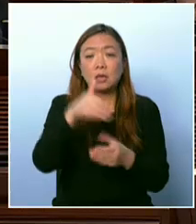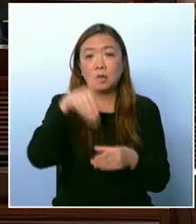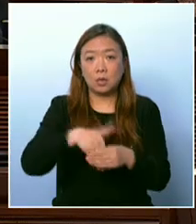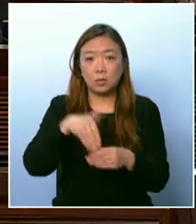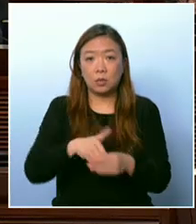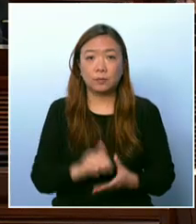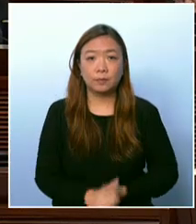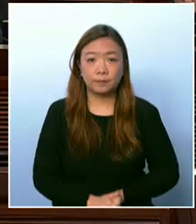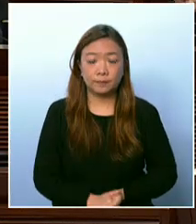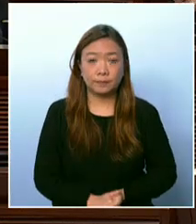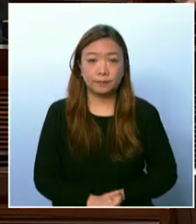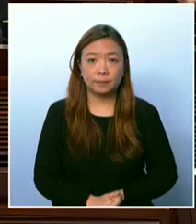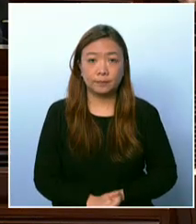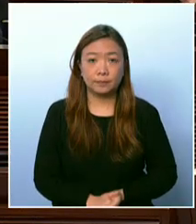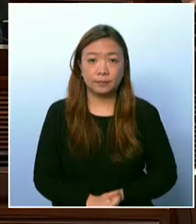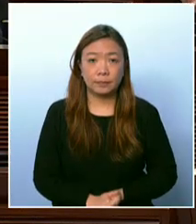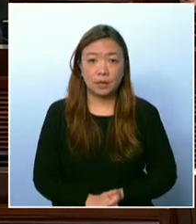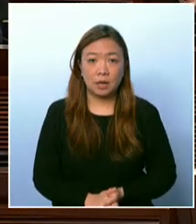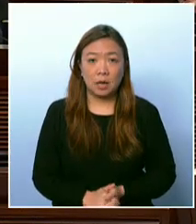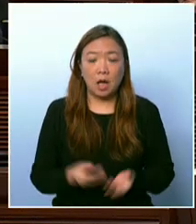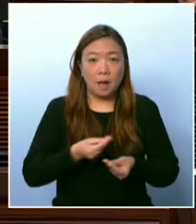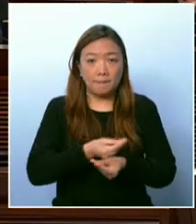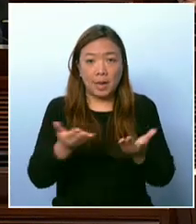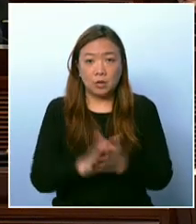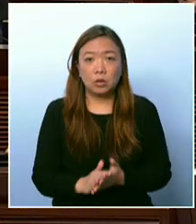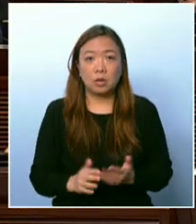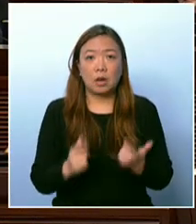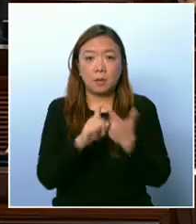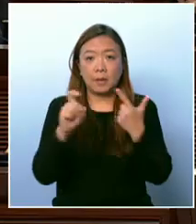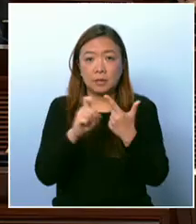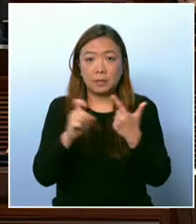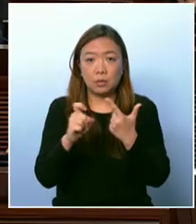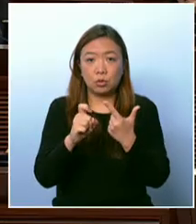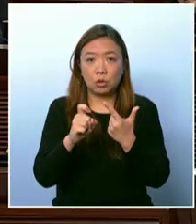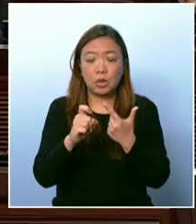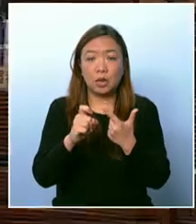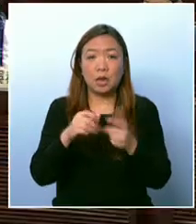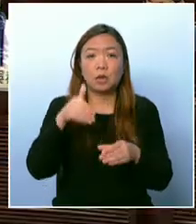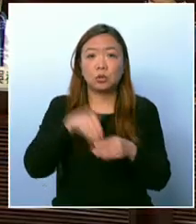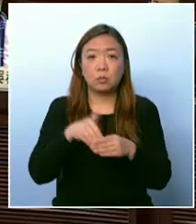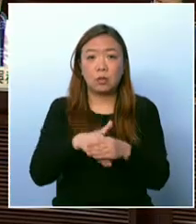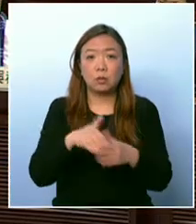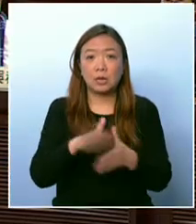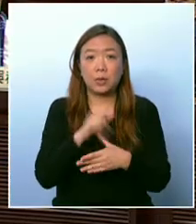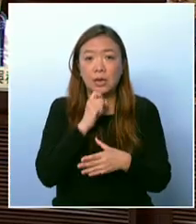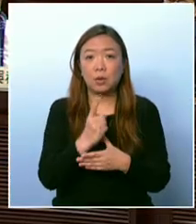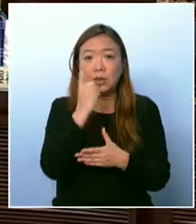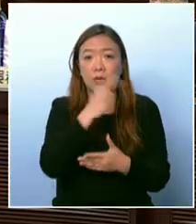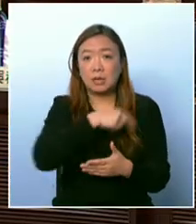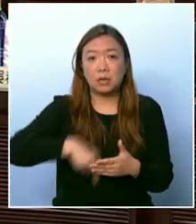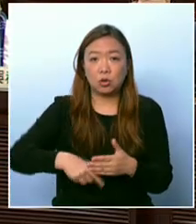members to cast their vote. We have altogether distributed 89